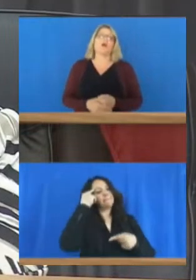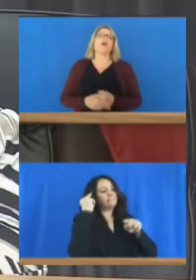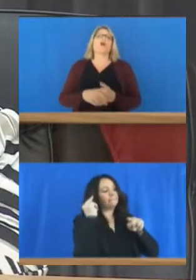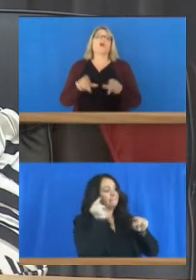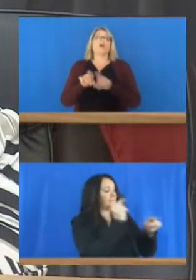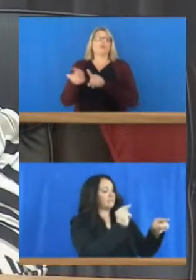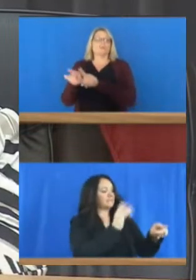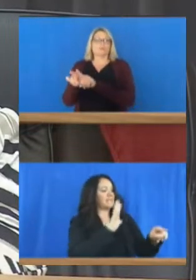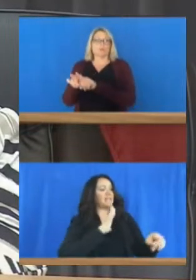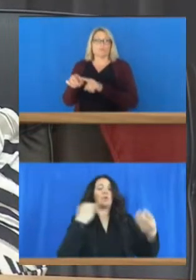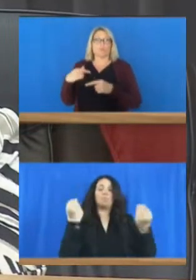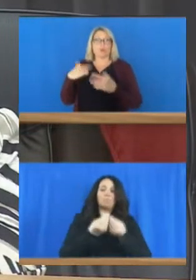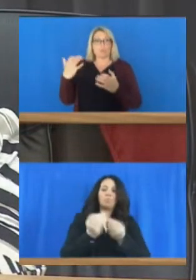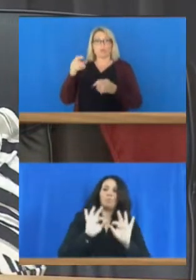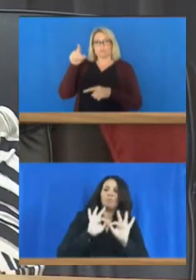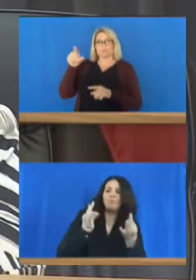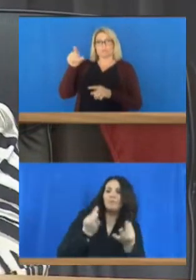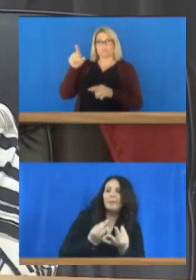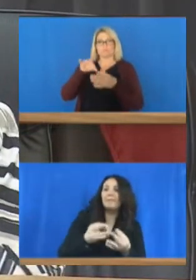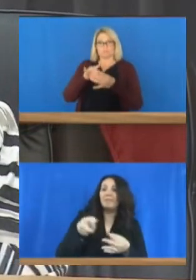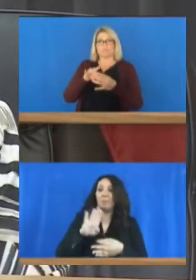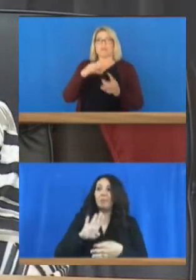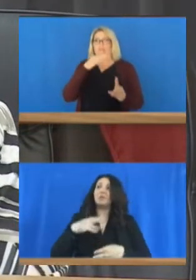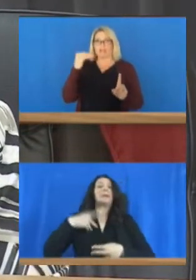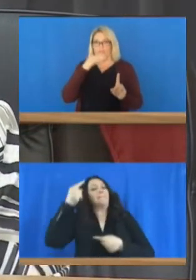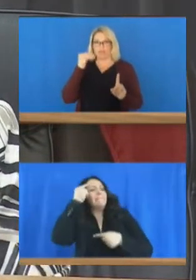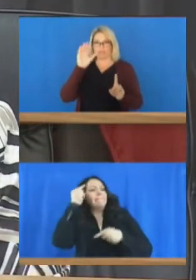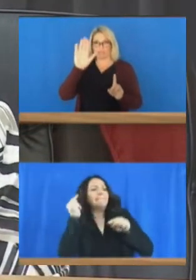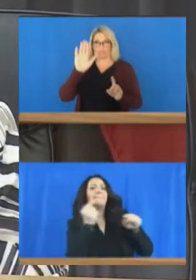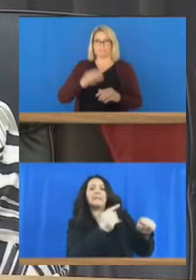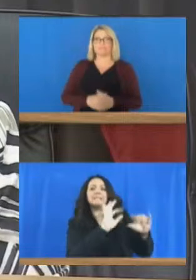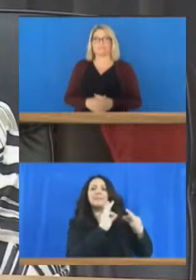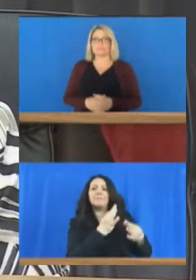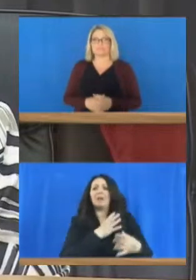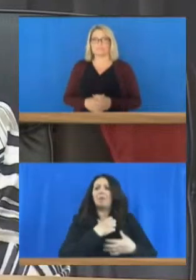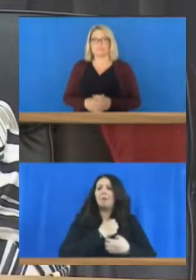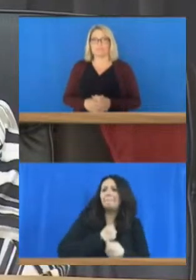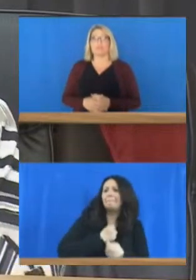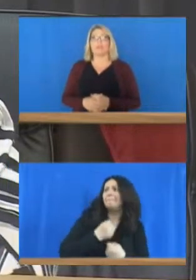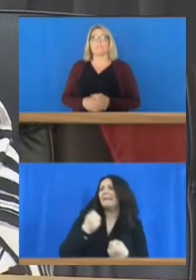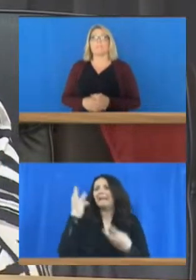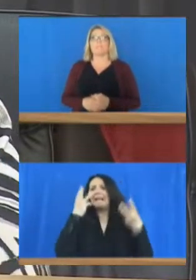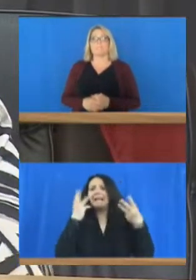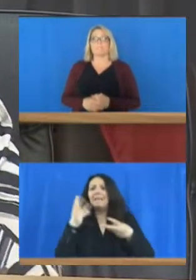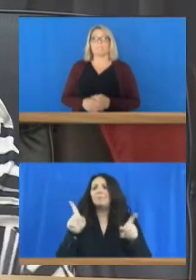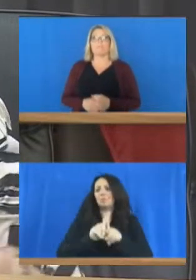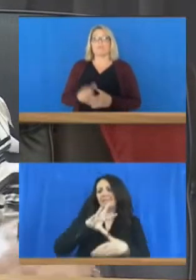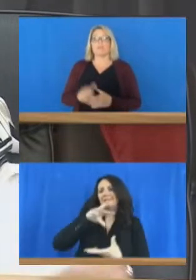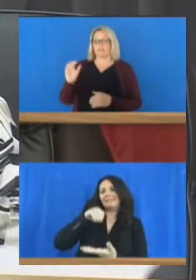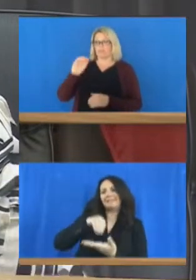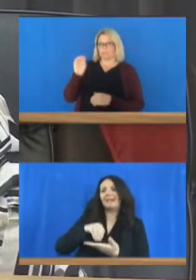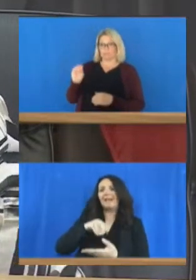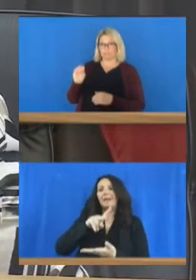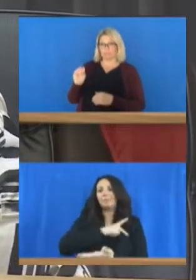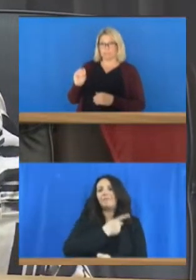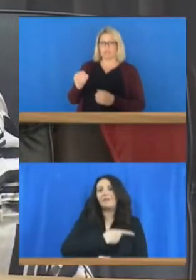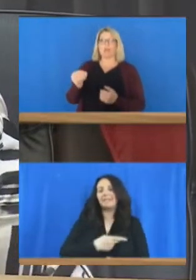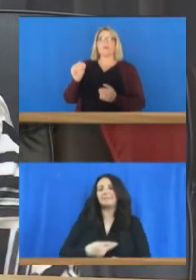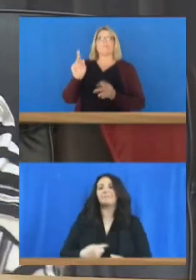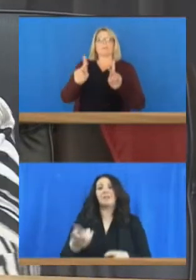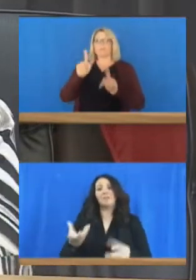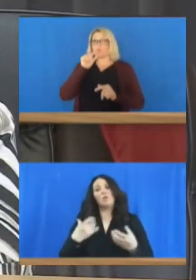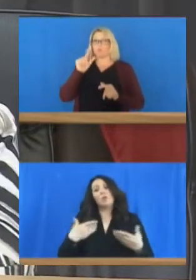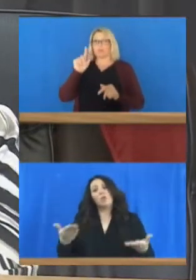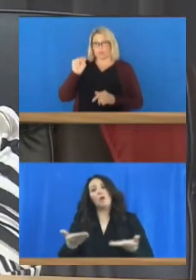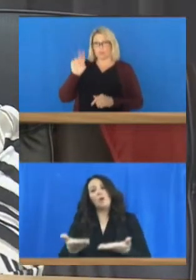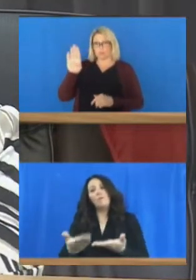recent expert evidence, the pool of New Brunswickers who will eventually be eligible for vaccination has grown by about 30,000 people. So this